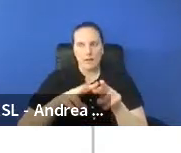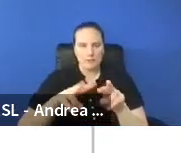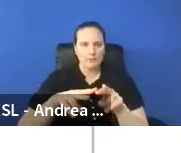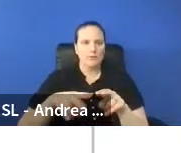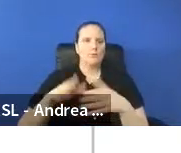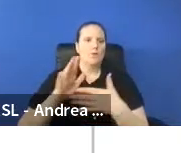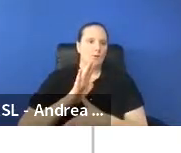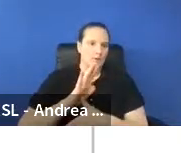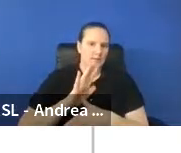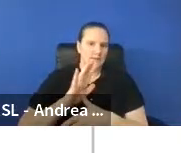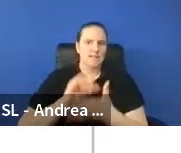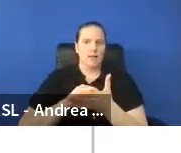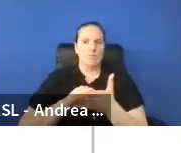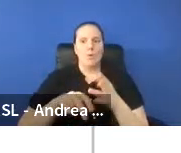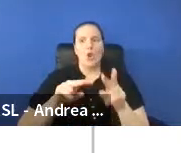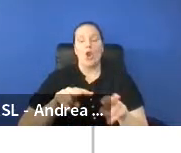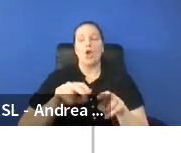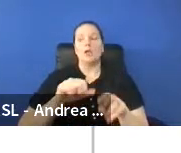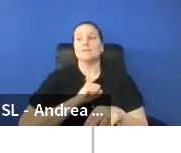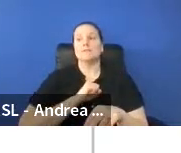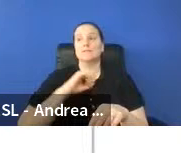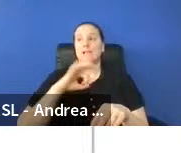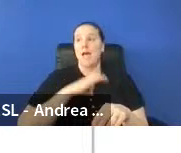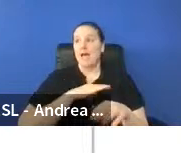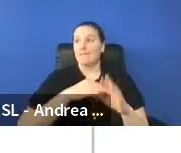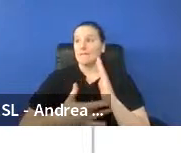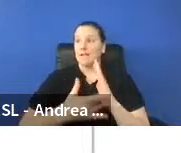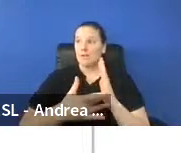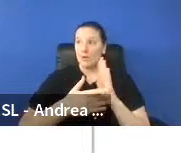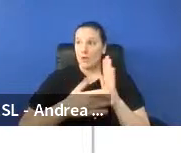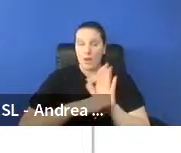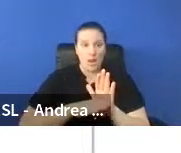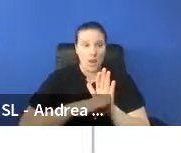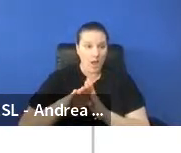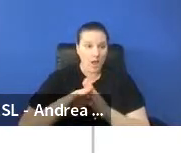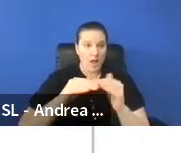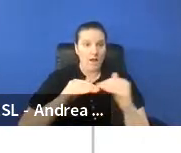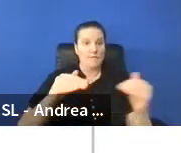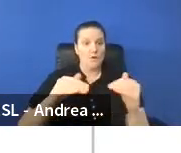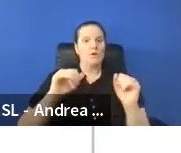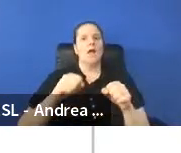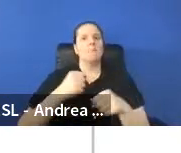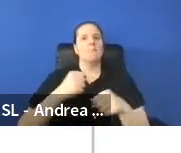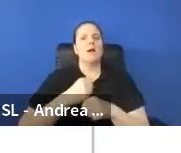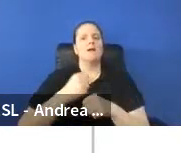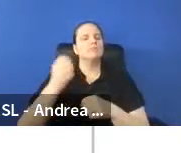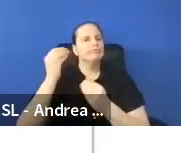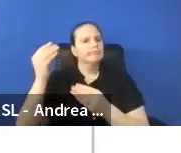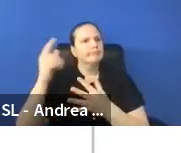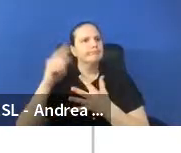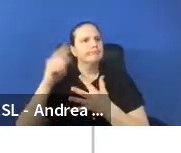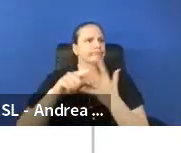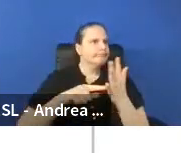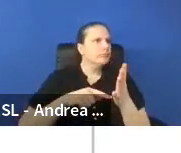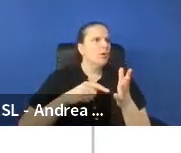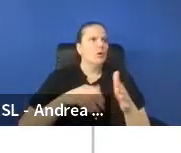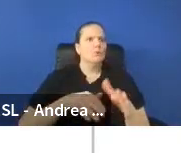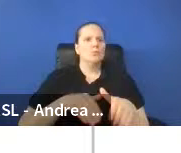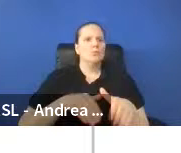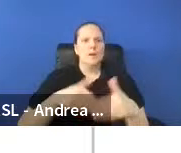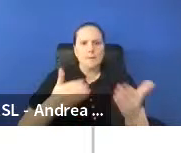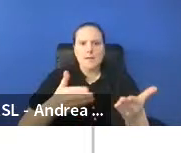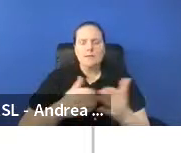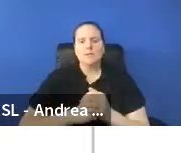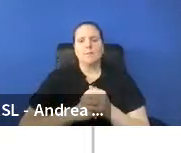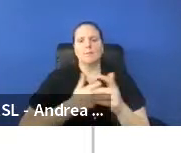to be looking at so that the staff at a technical level can be making a data-driven recommendation. A big part